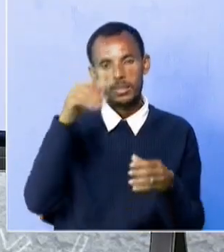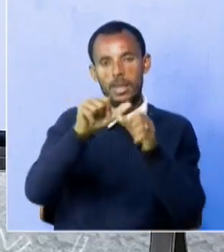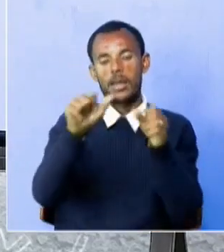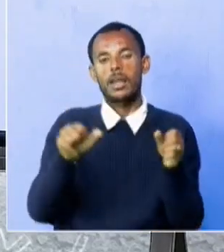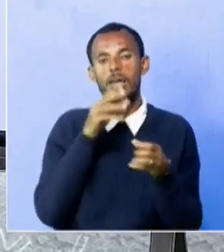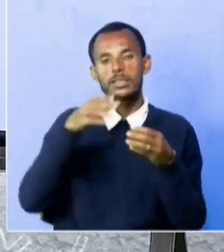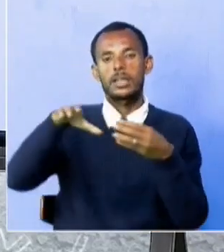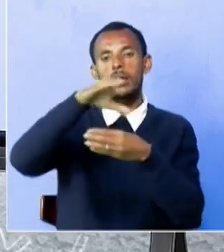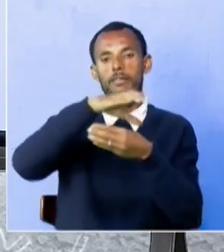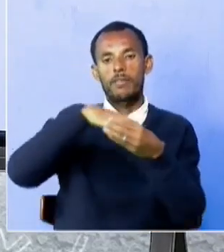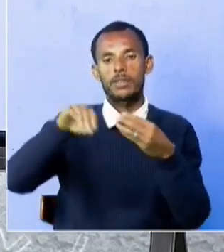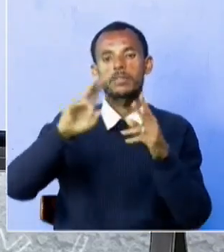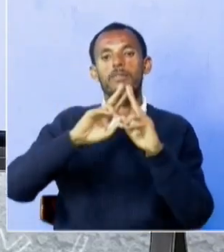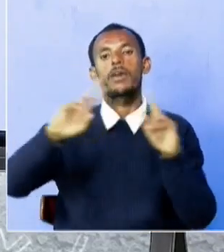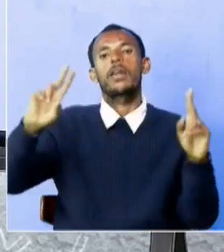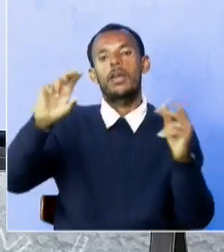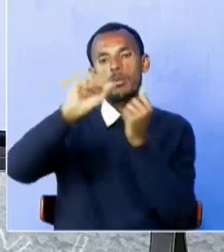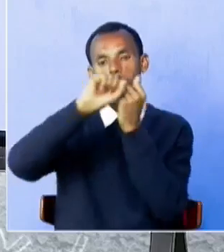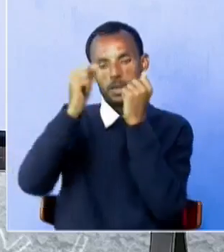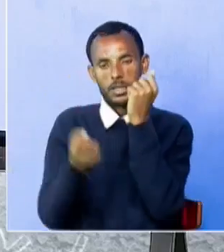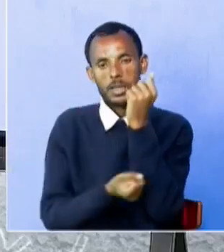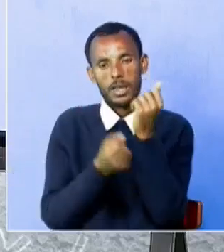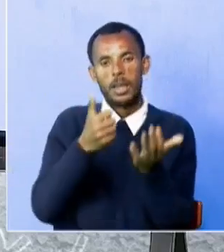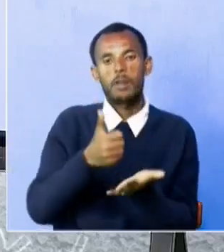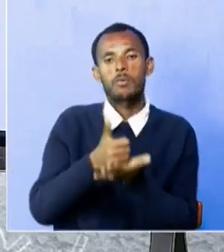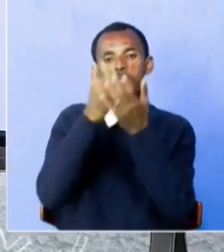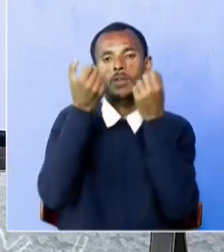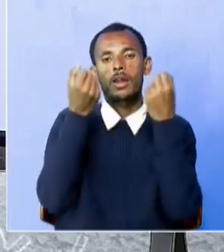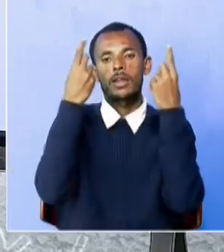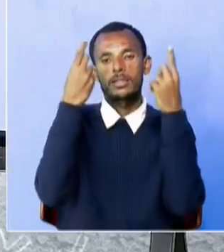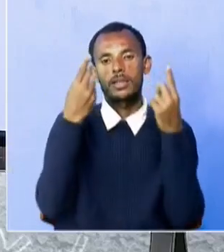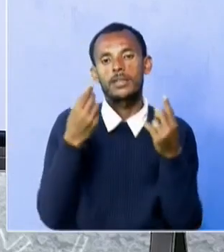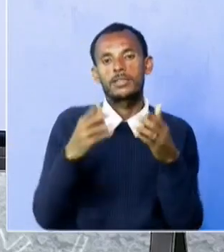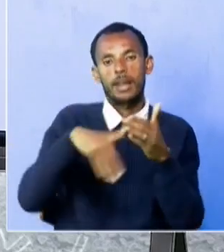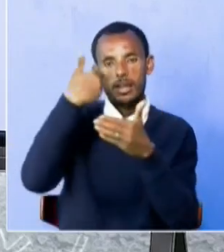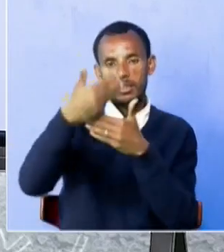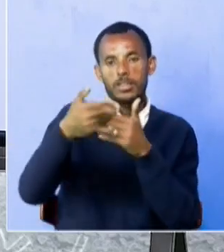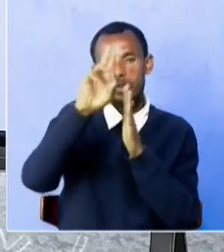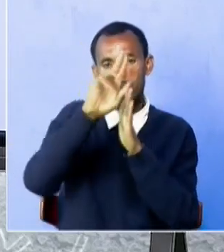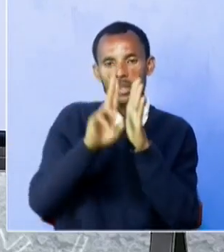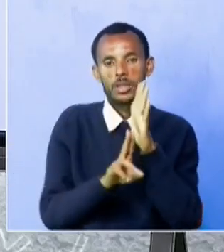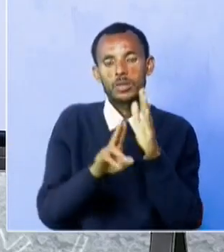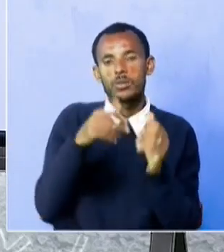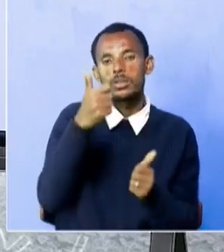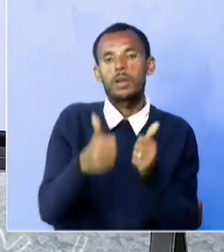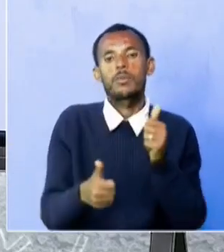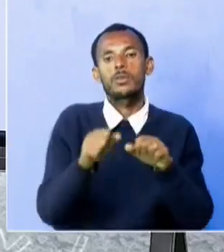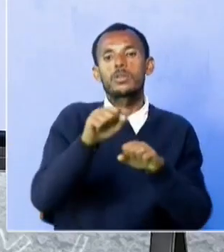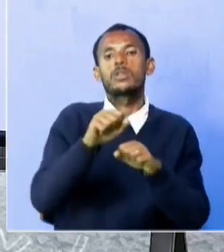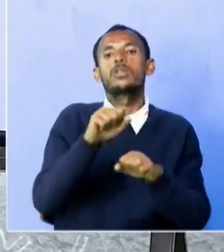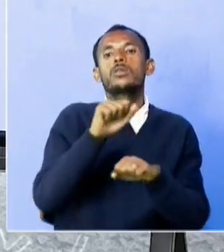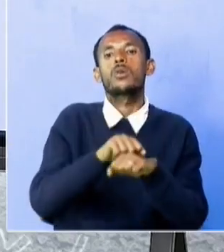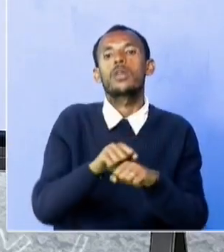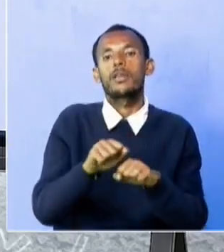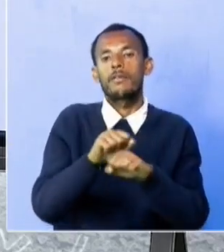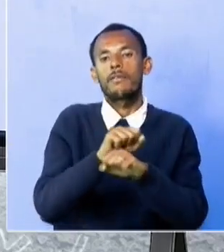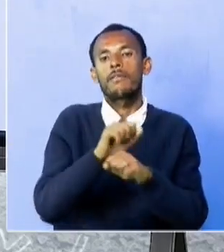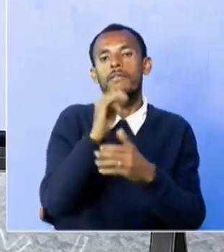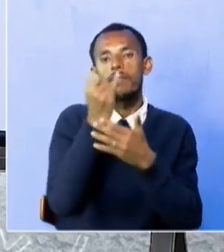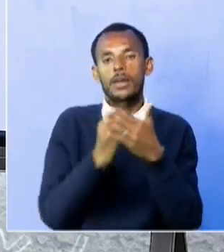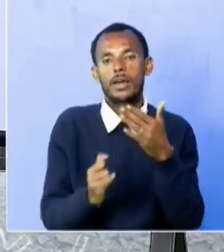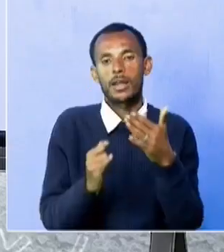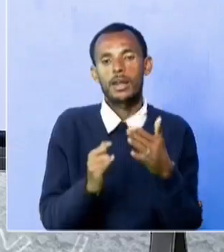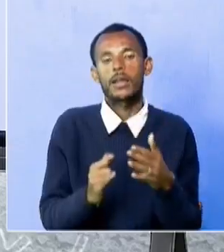of a circle is very basic and helpful to understand the next unit, which is about solid figures. So